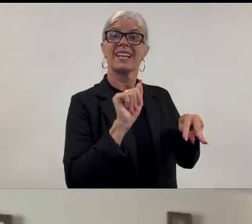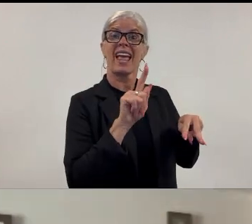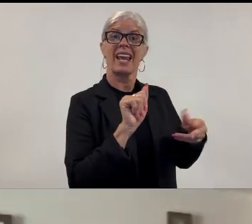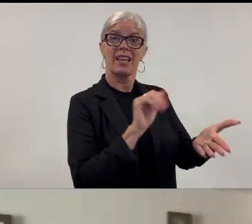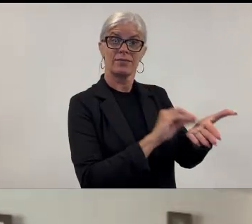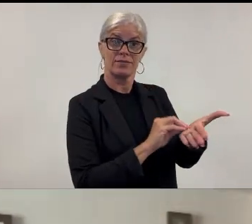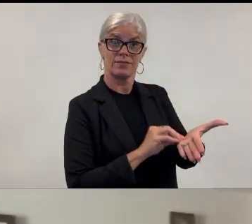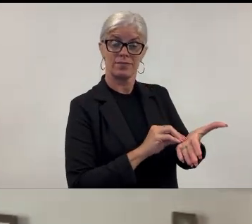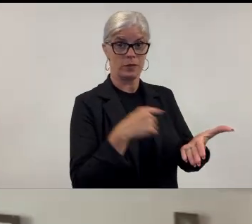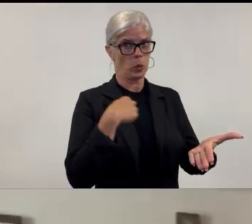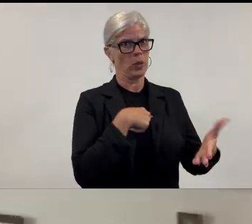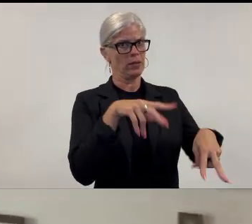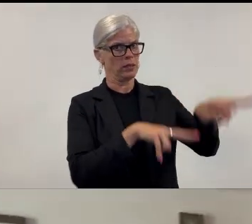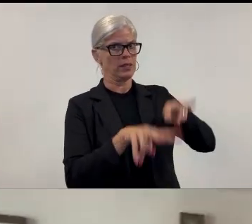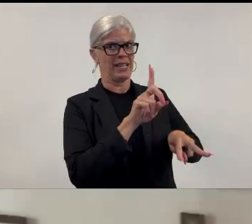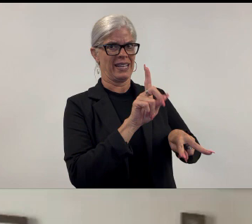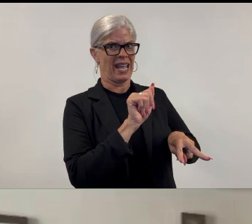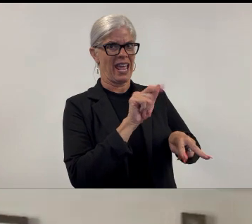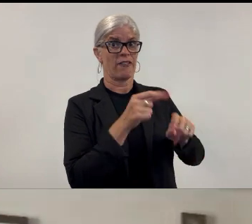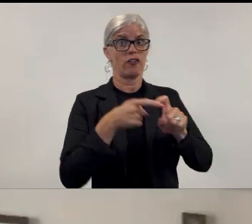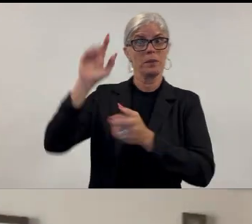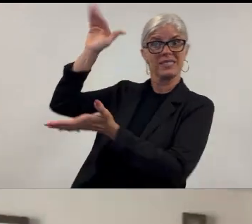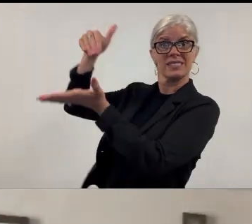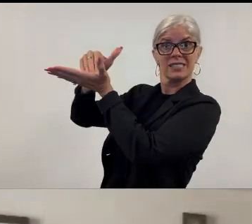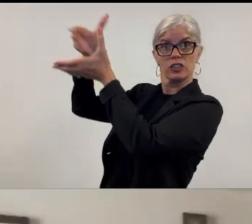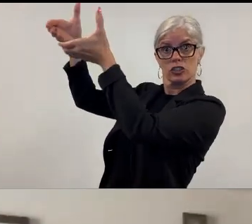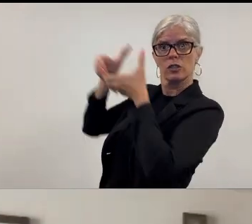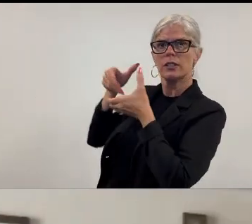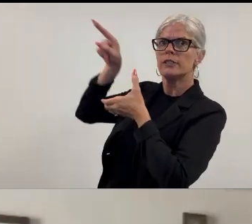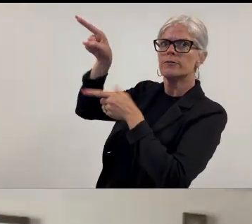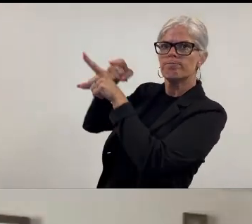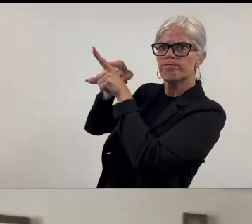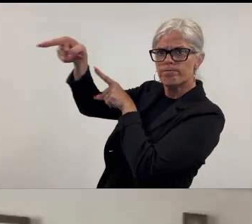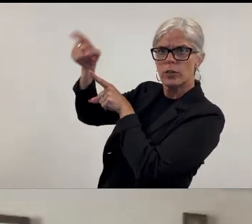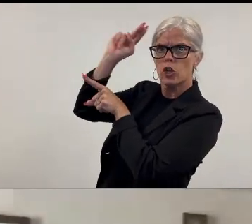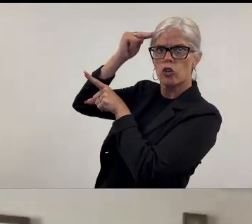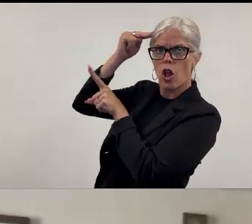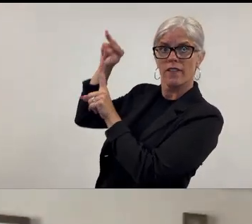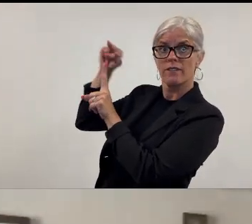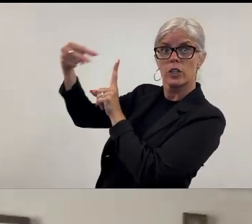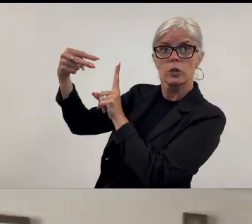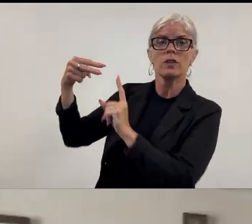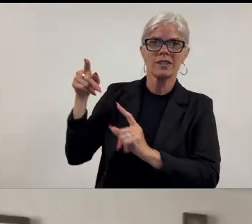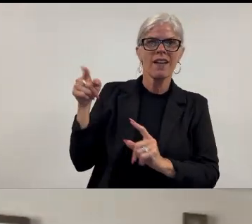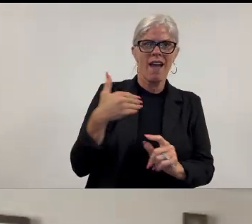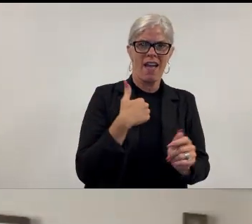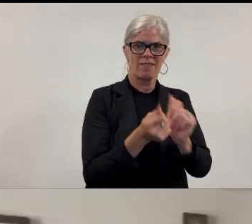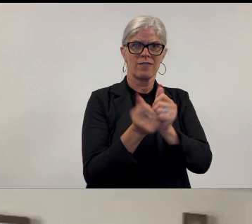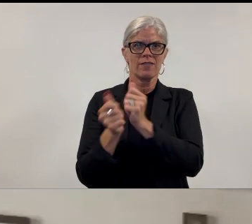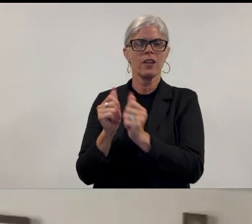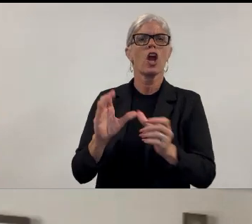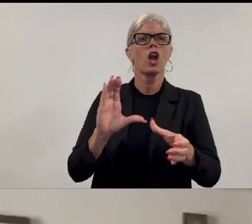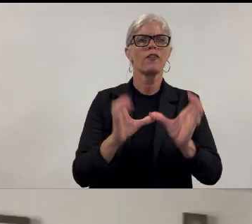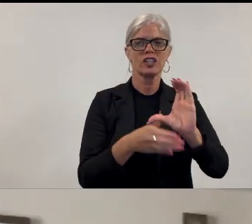center from a strictly neurologic point of view, the changes, let's say conversion of Asia grades,